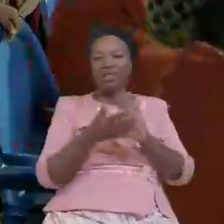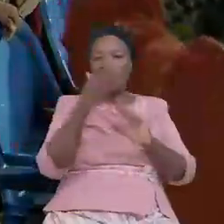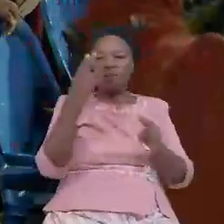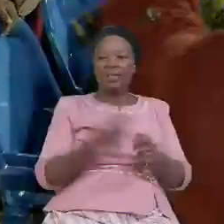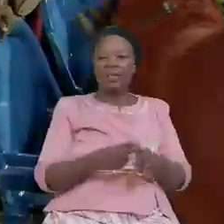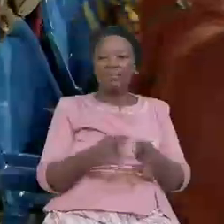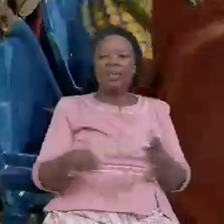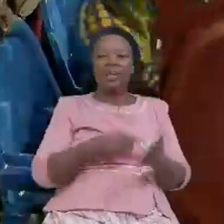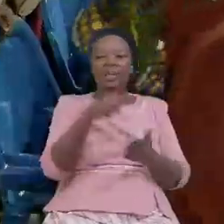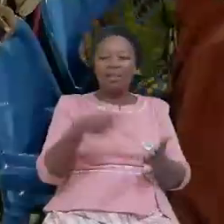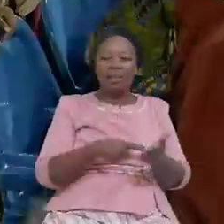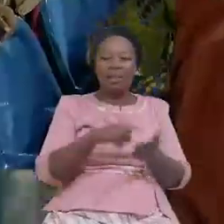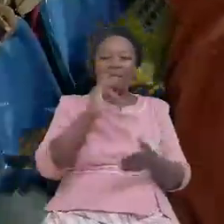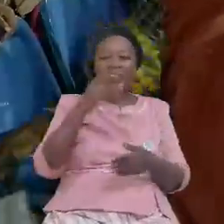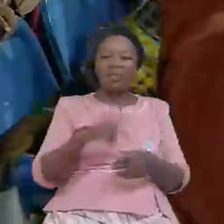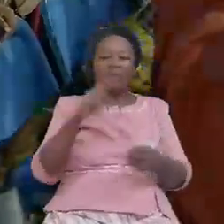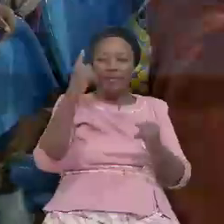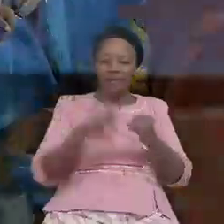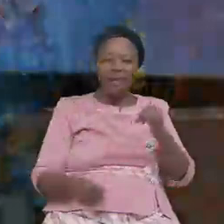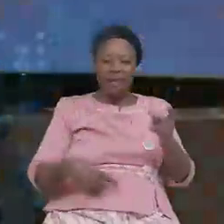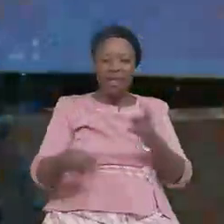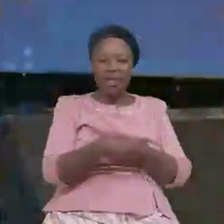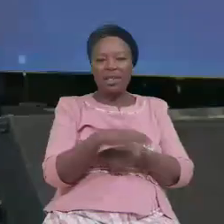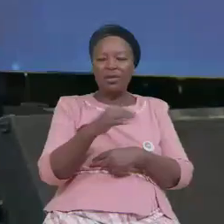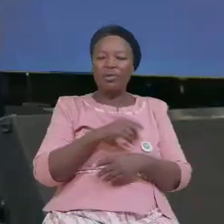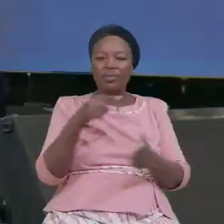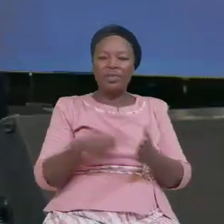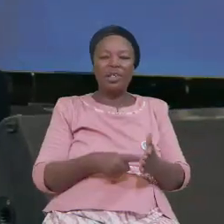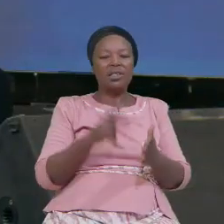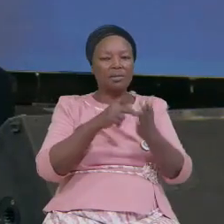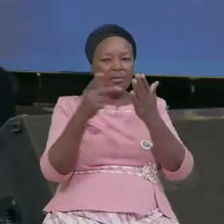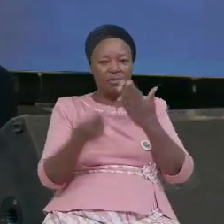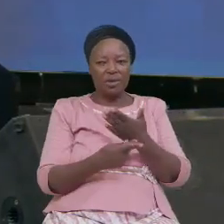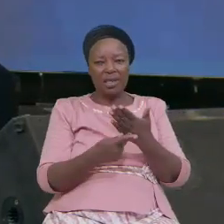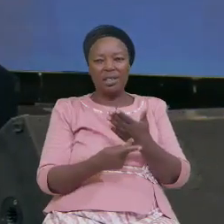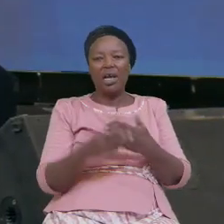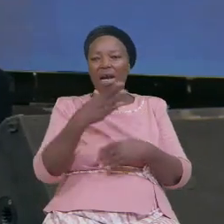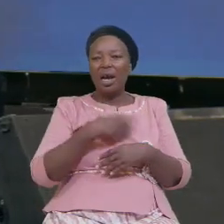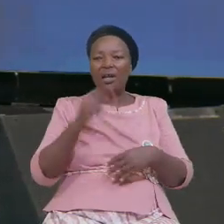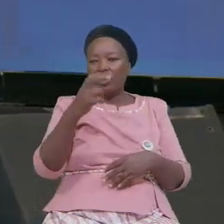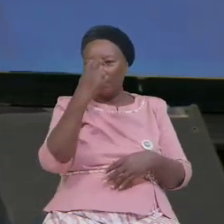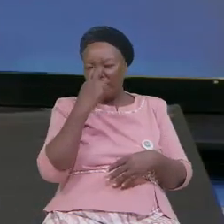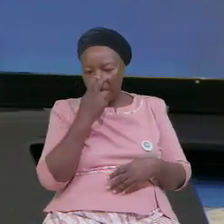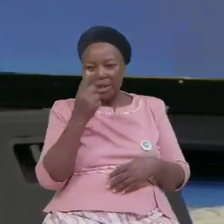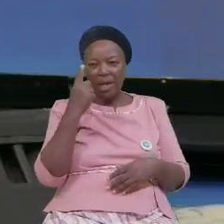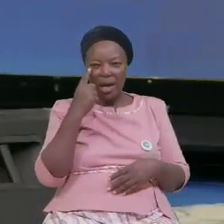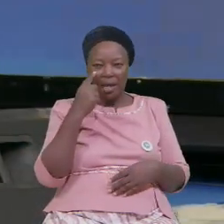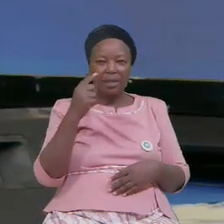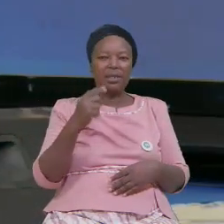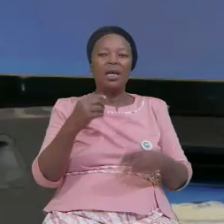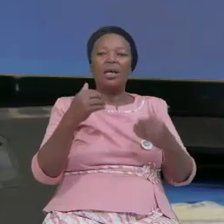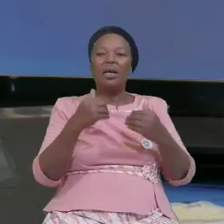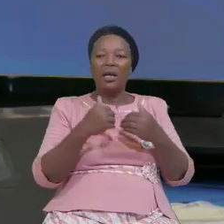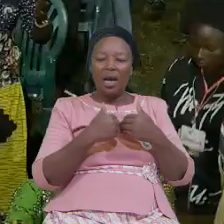This is the final day of this crusade, and your blind eyes have